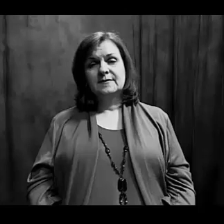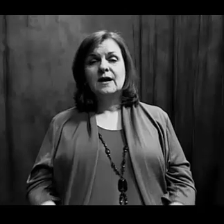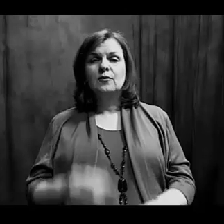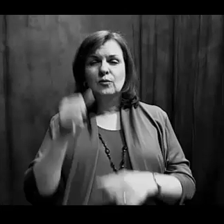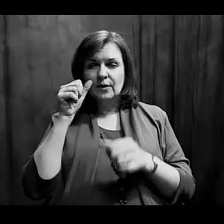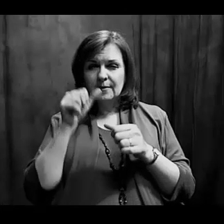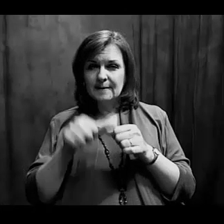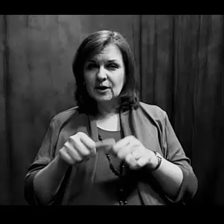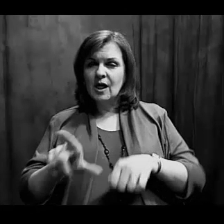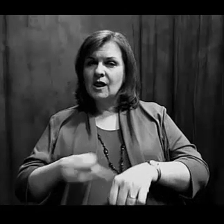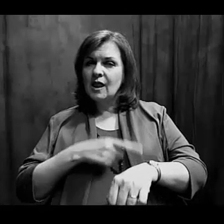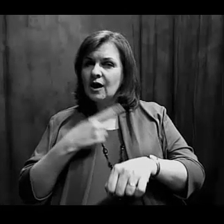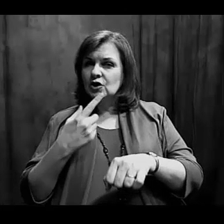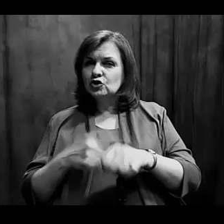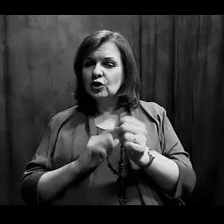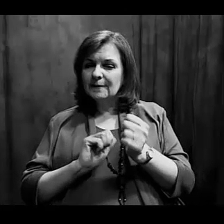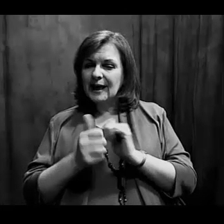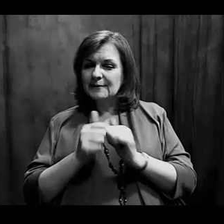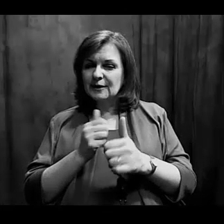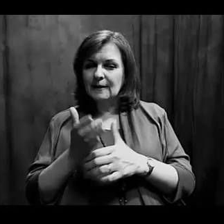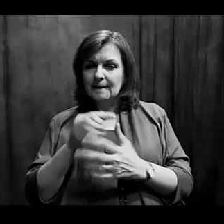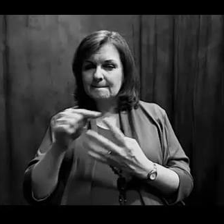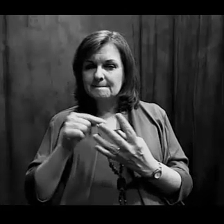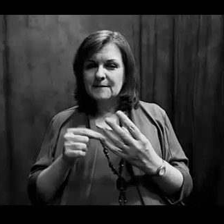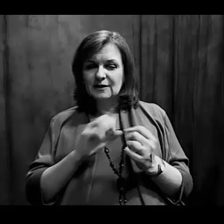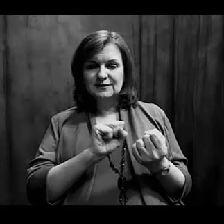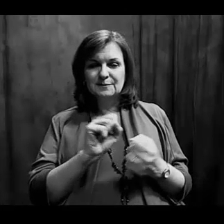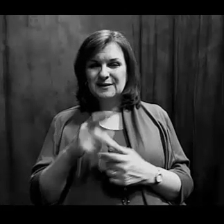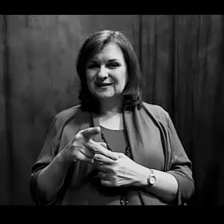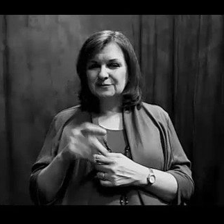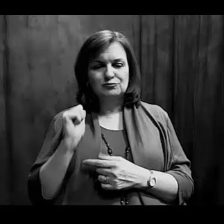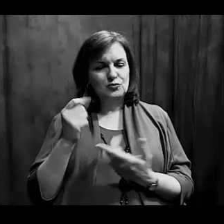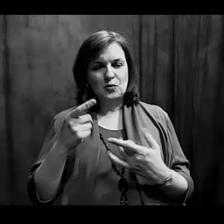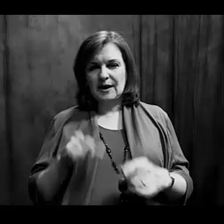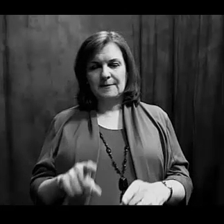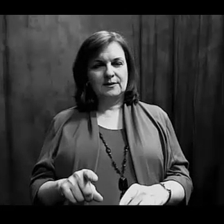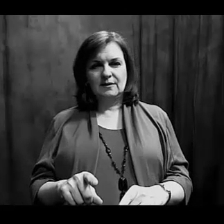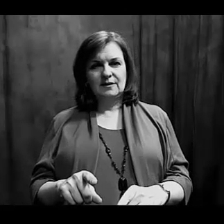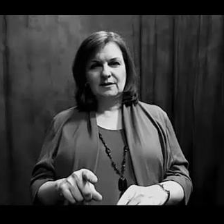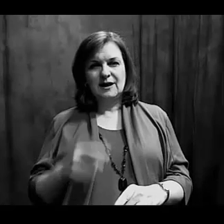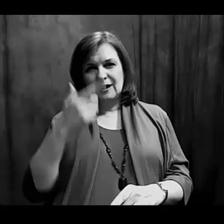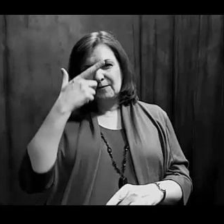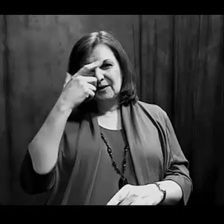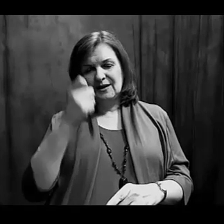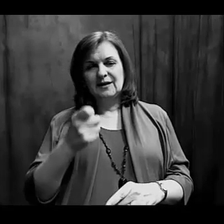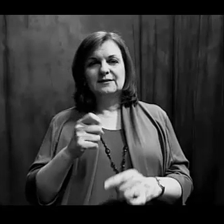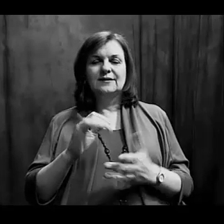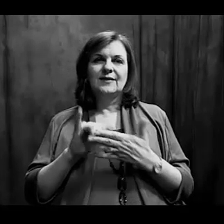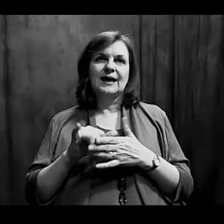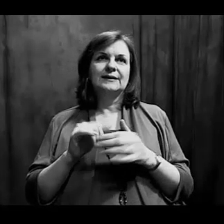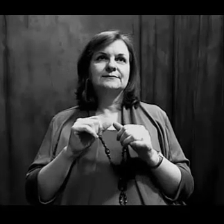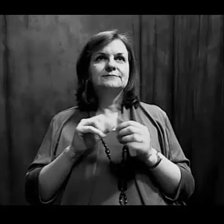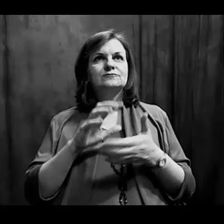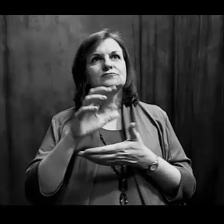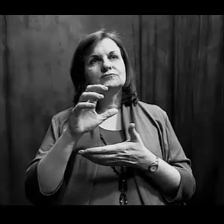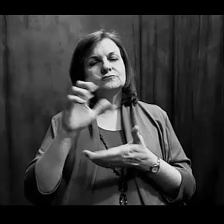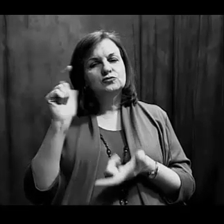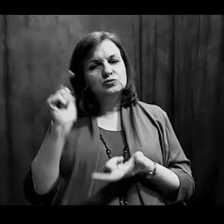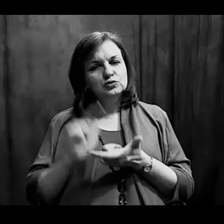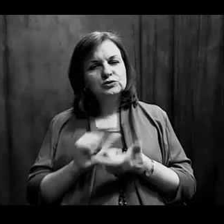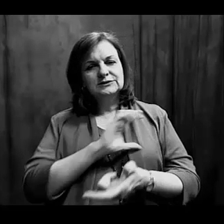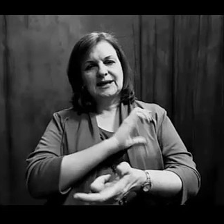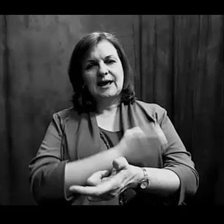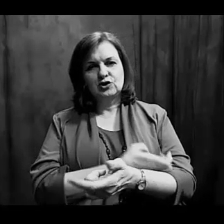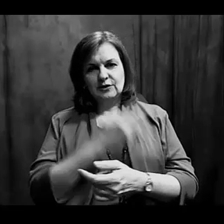extent. Because remember, we said long-term competition is unlikely to happen because it is